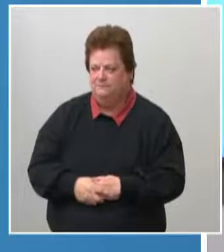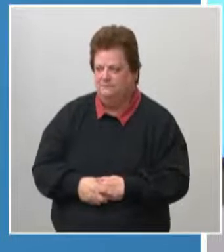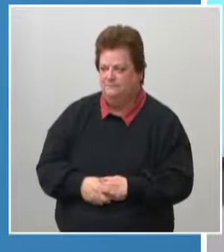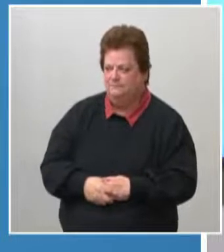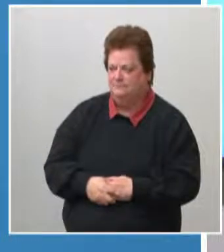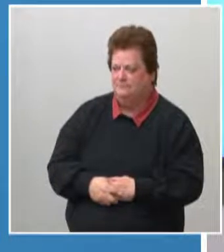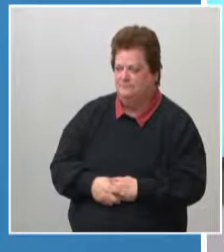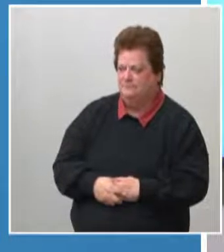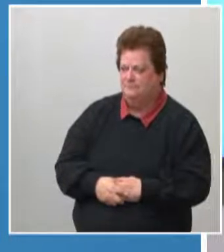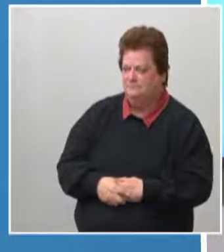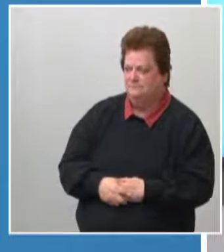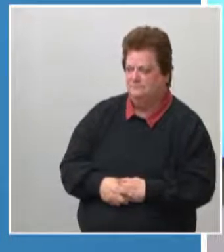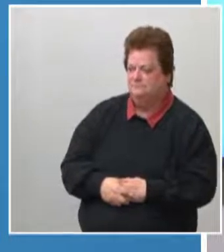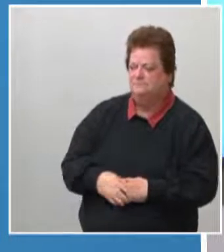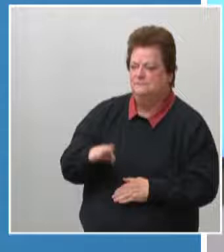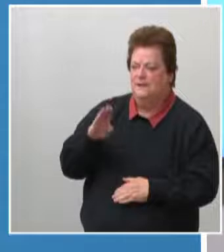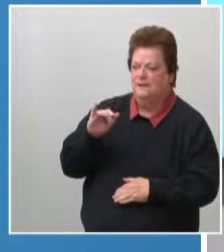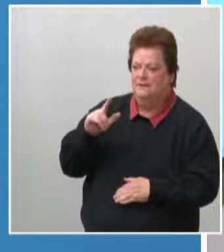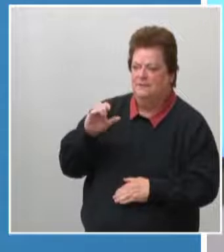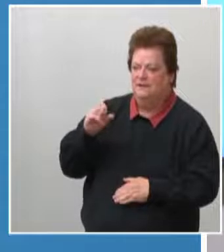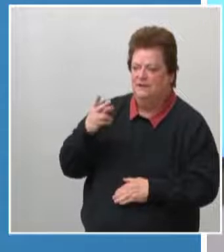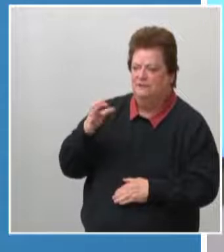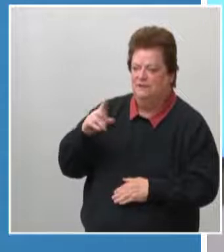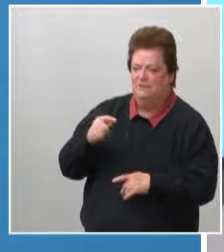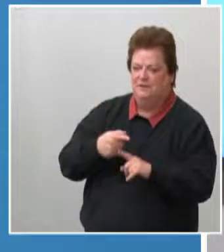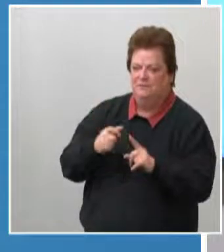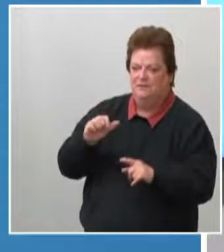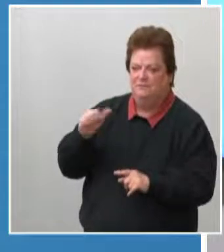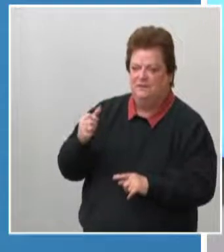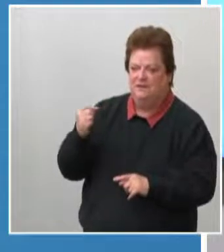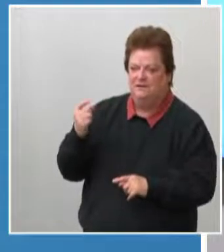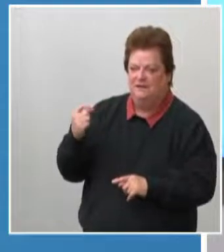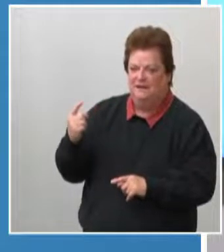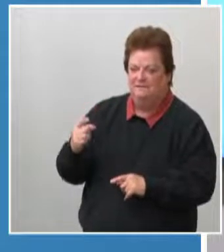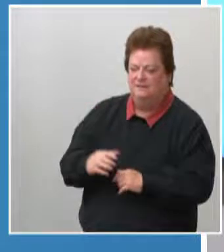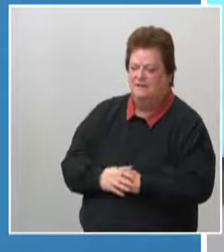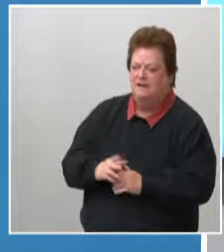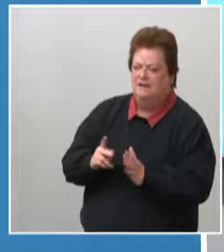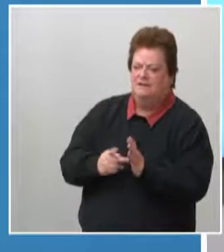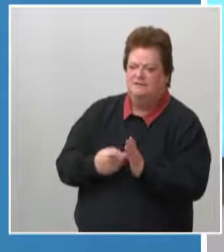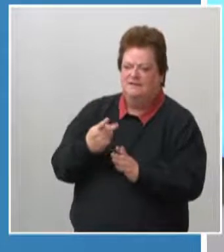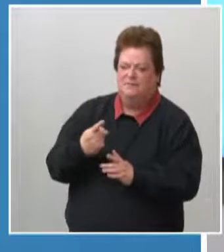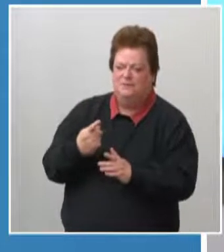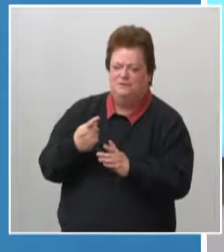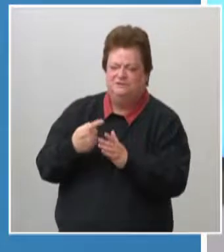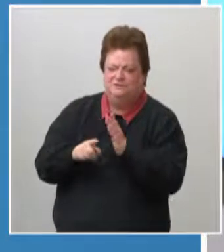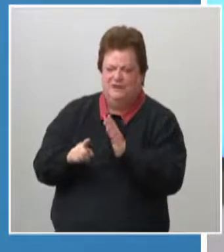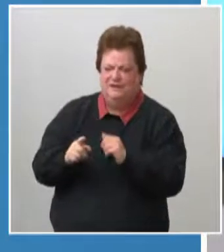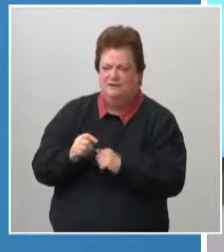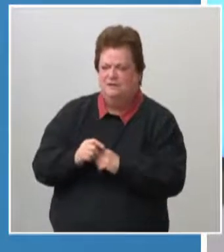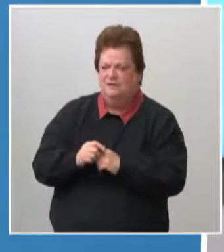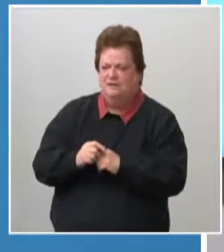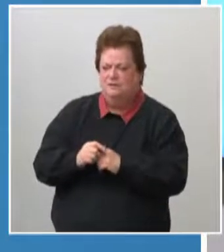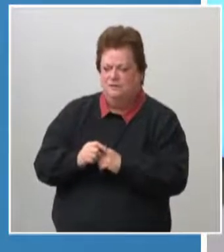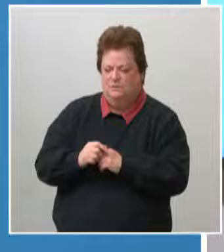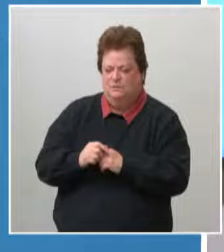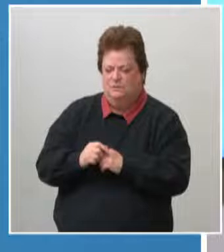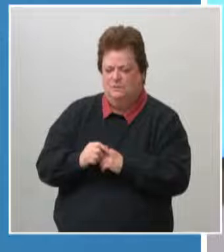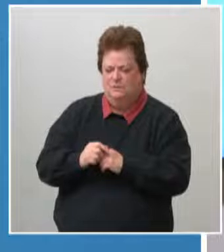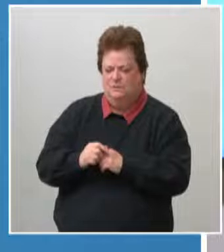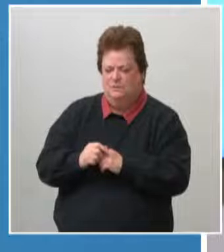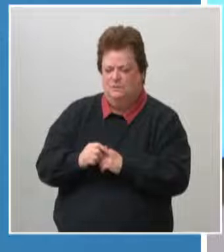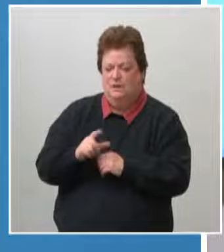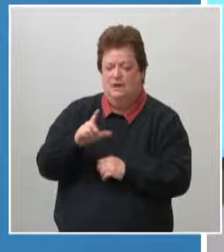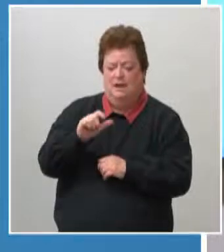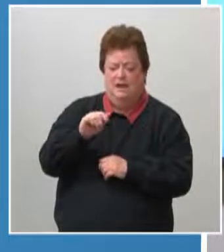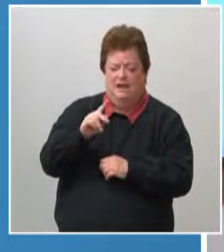Okay. This is Bill with 1011. Just to double check, when you have, or when the people of Lancaster County